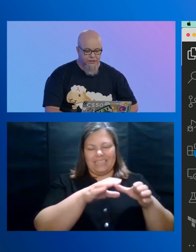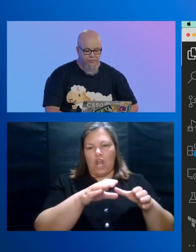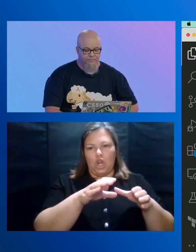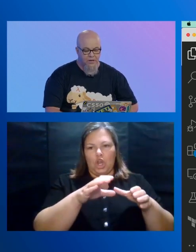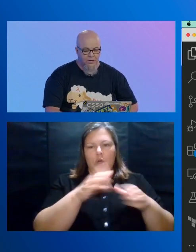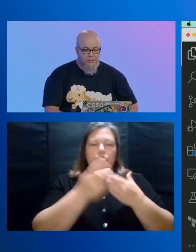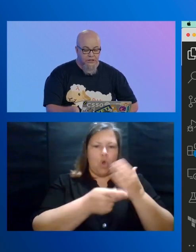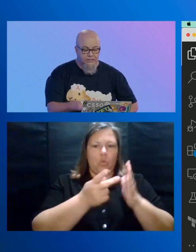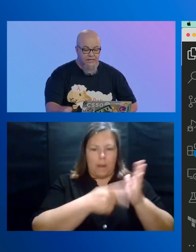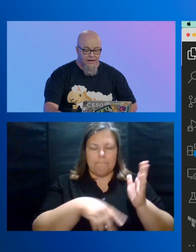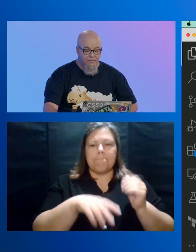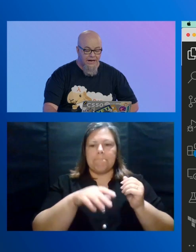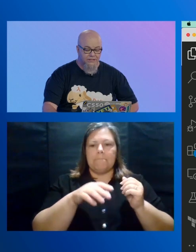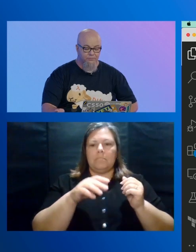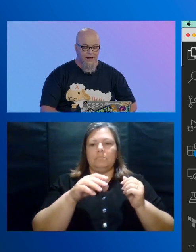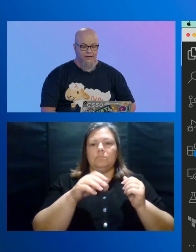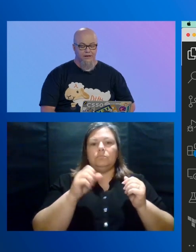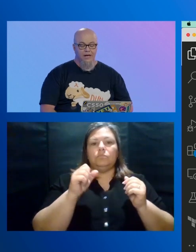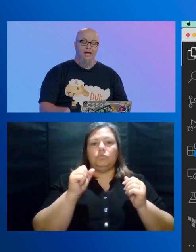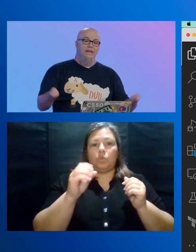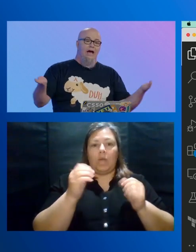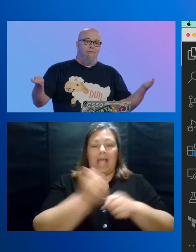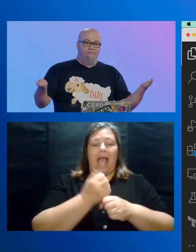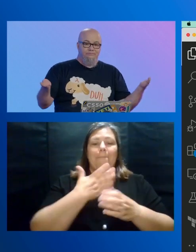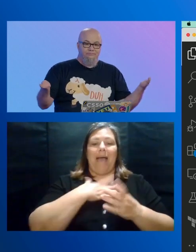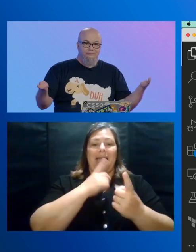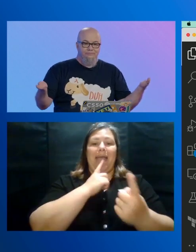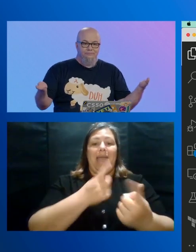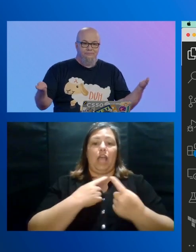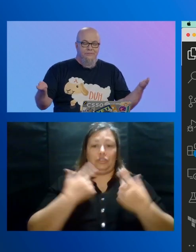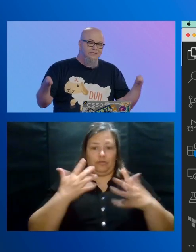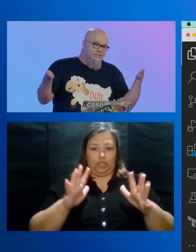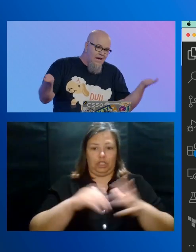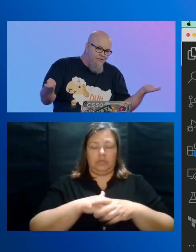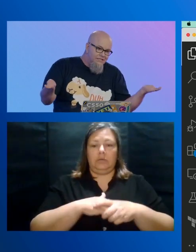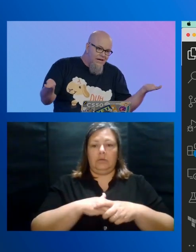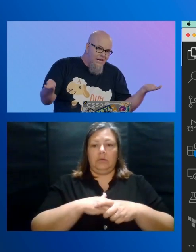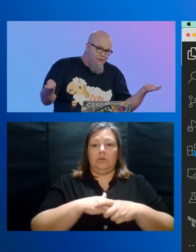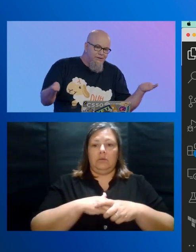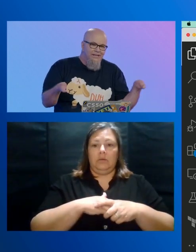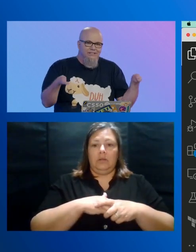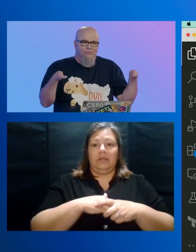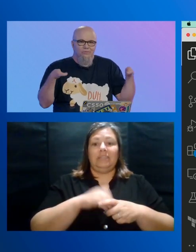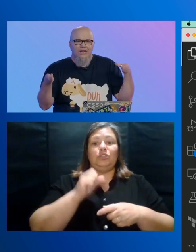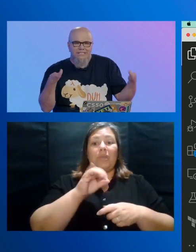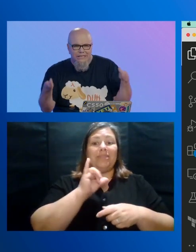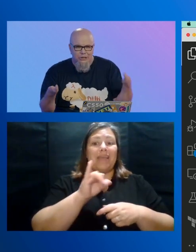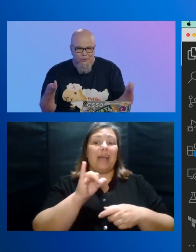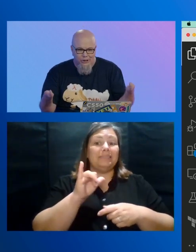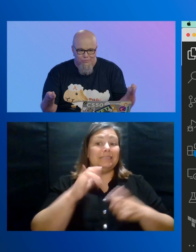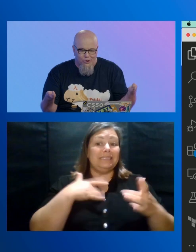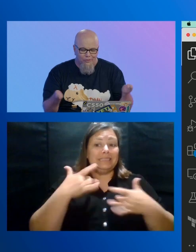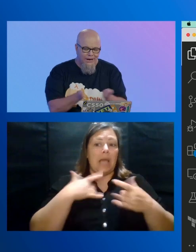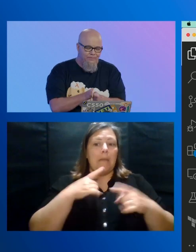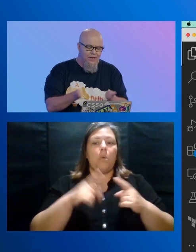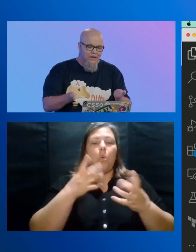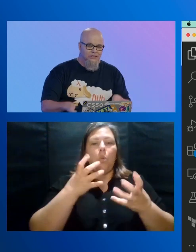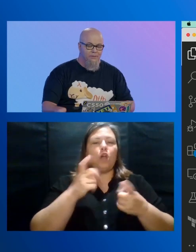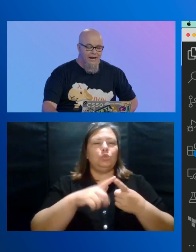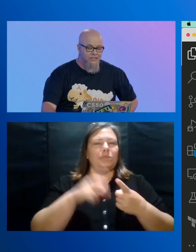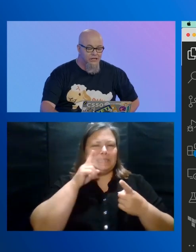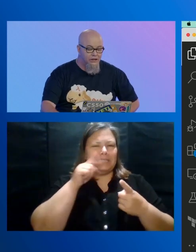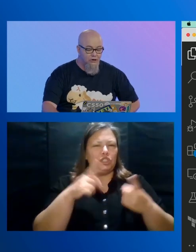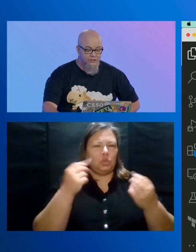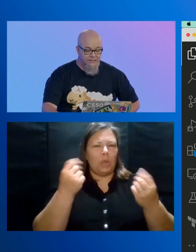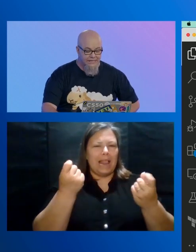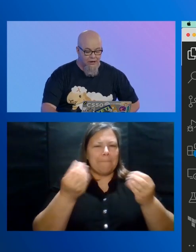programs. So you can see I got my answer back. Now, this is kind of exciting, but we want to see it do a little more, right? So I'm